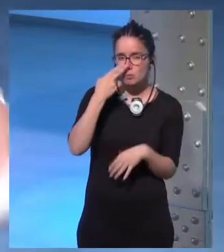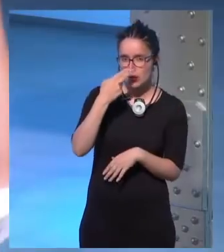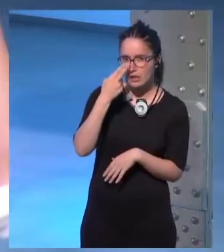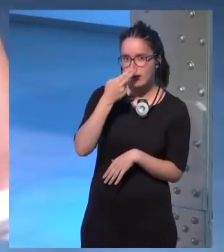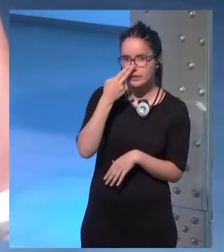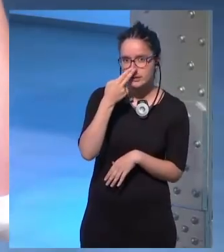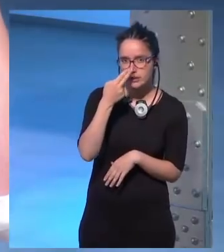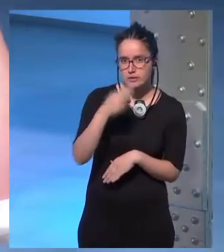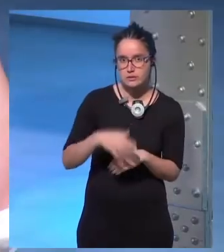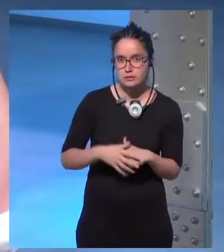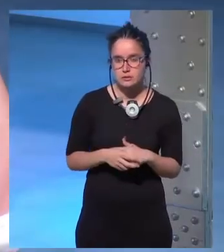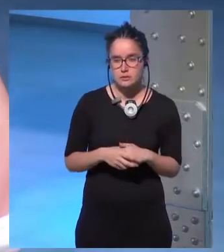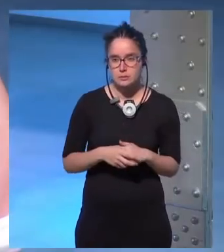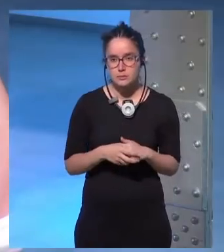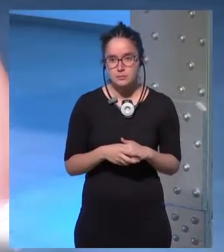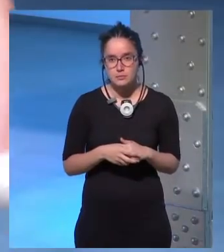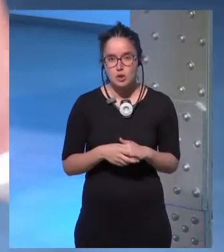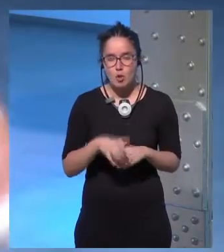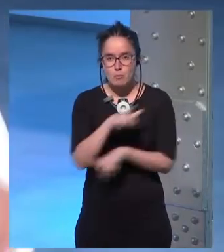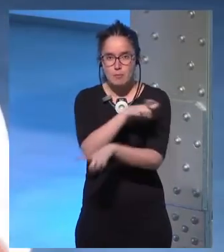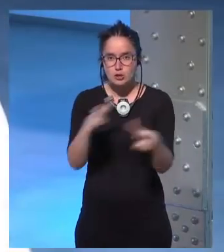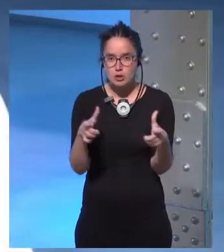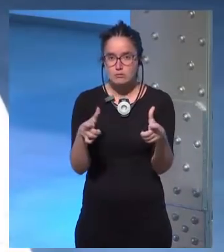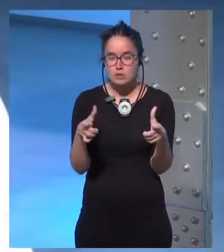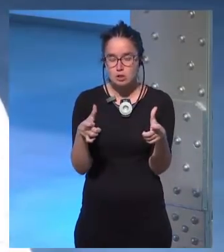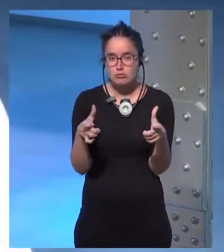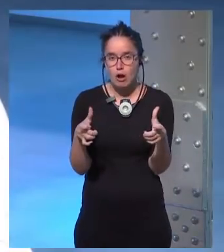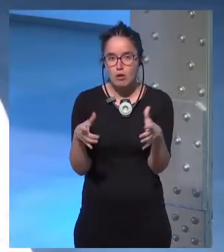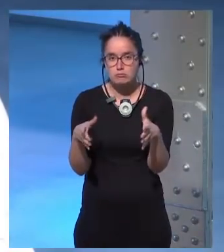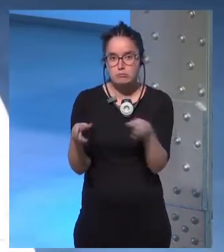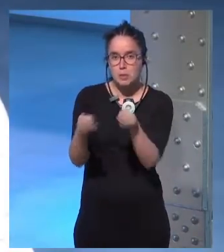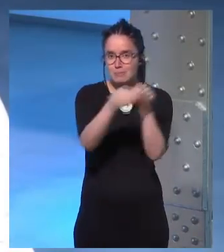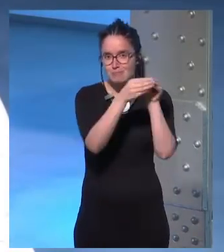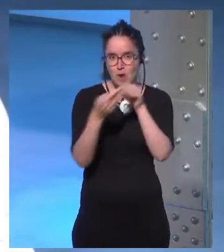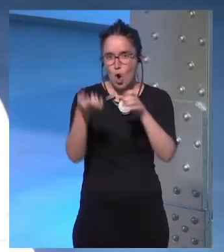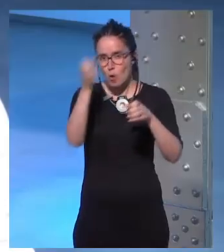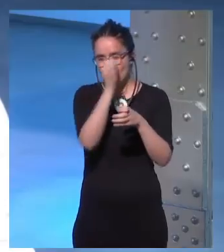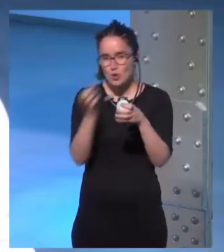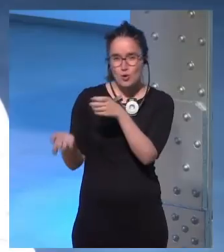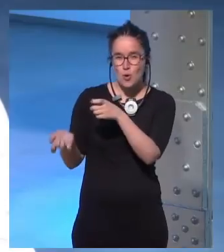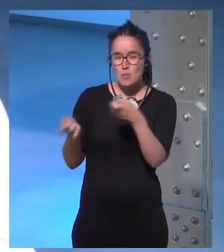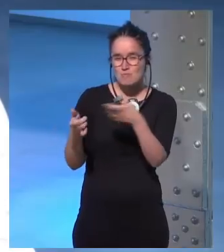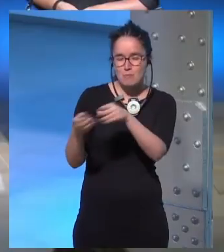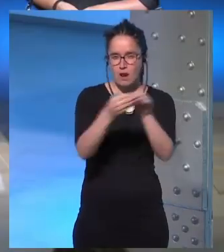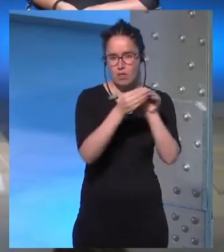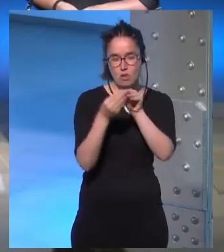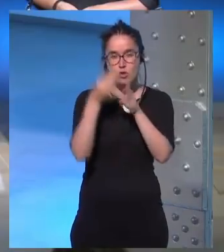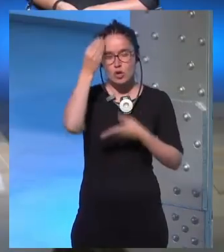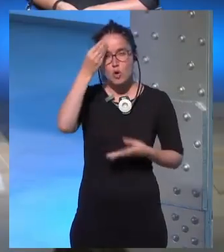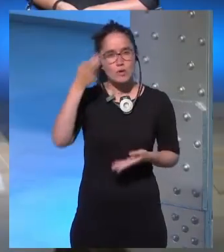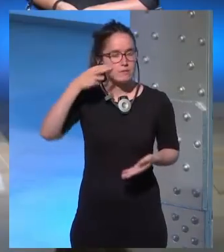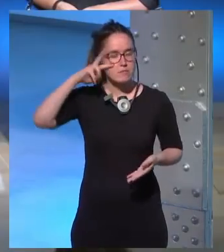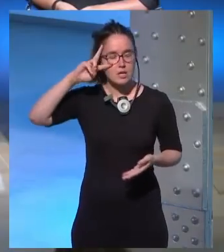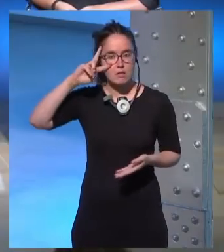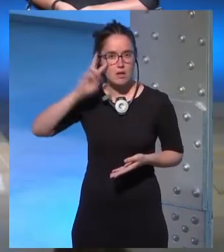same wavelength with you. So I have found those to be incredibly wonderful experiences.